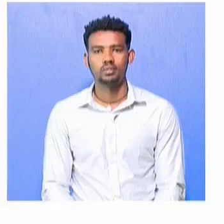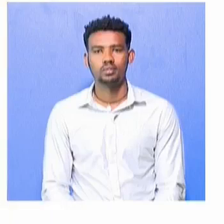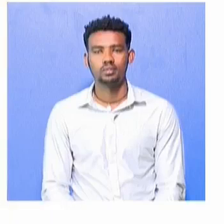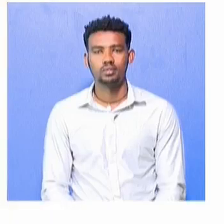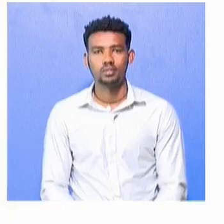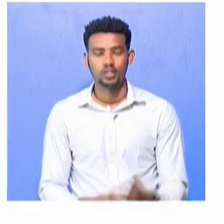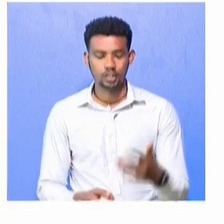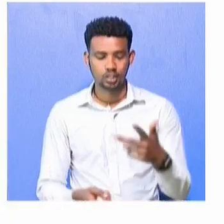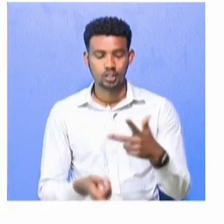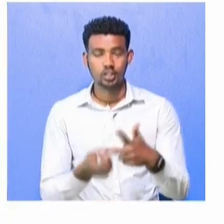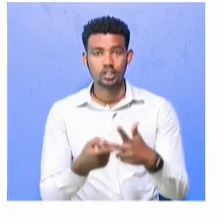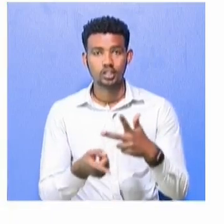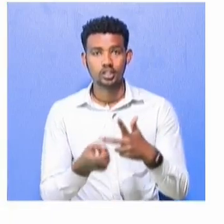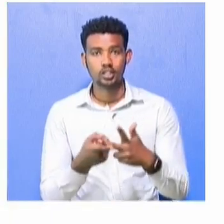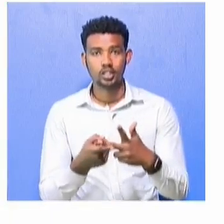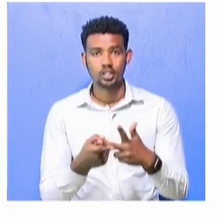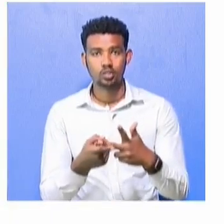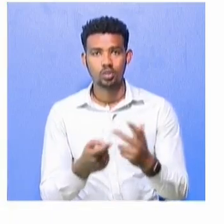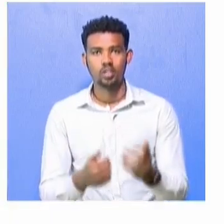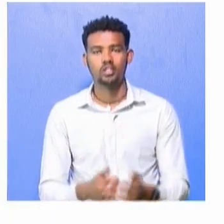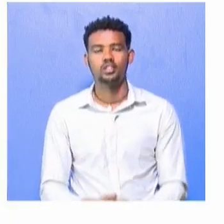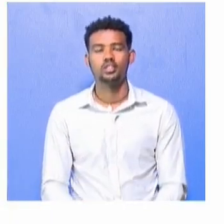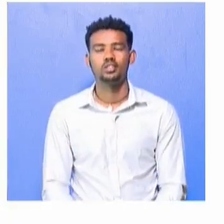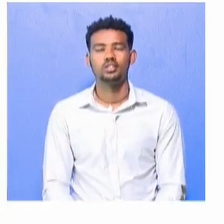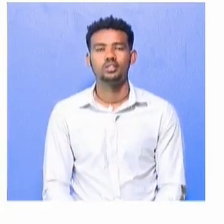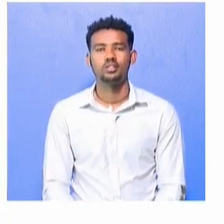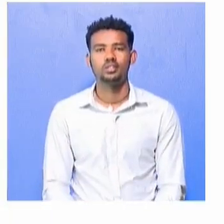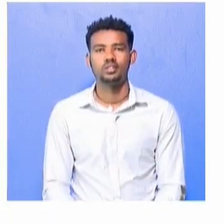The third one that is,